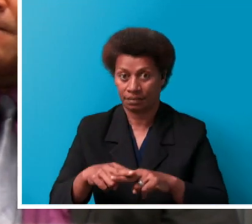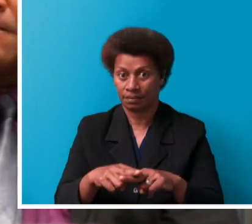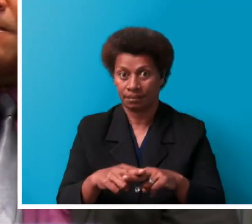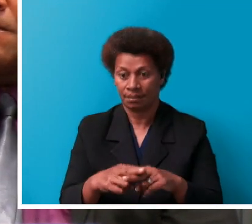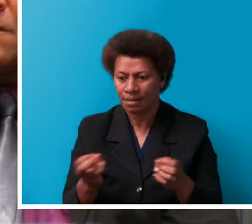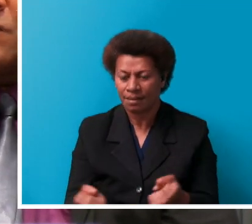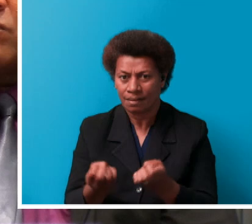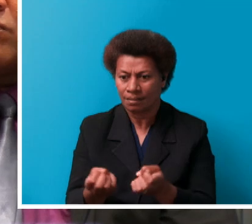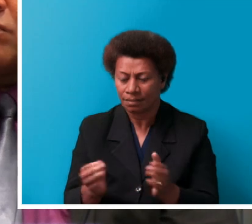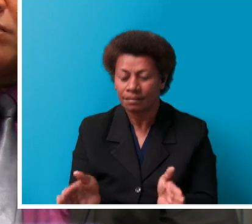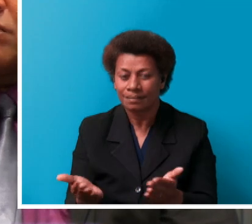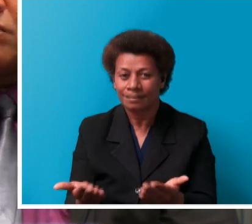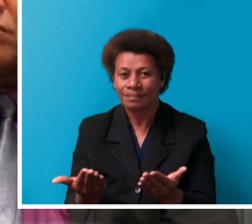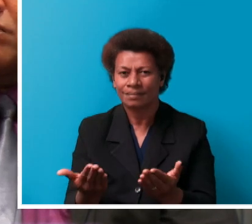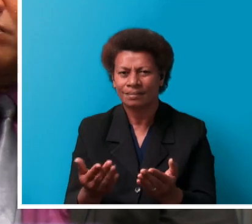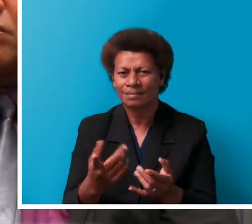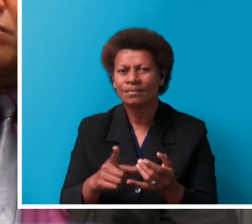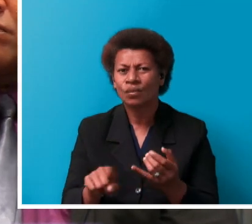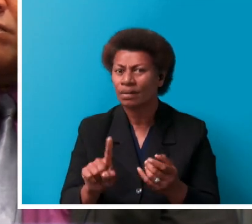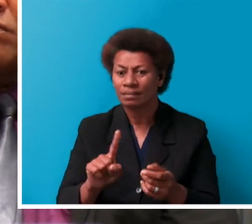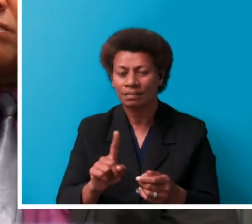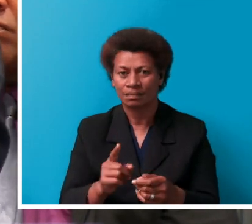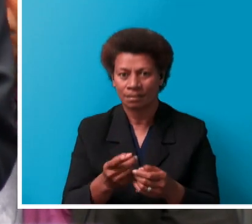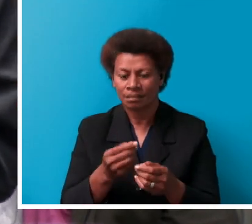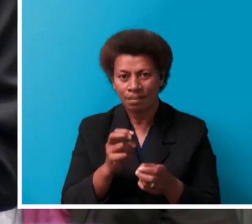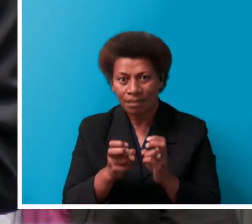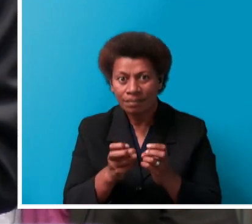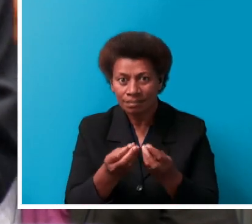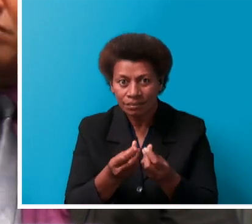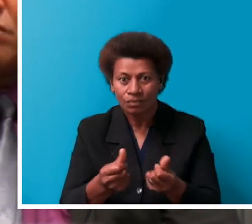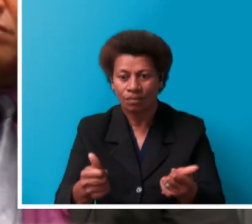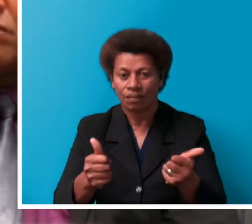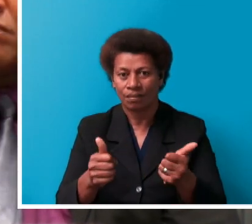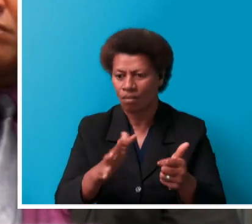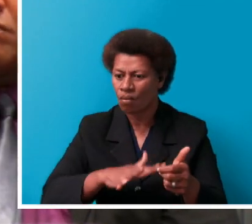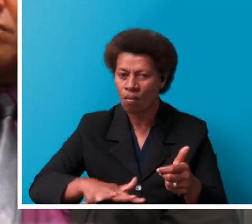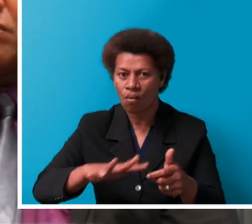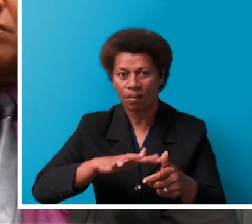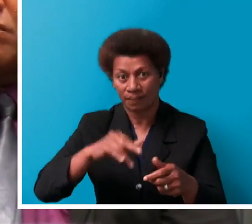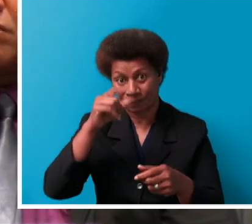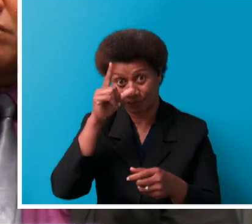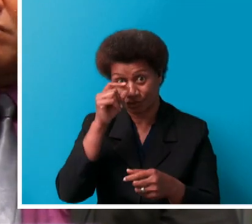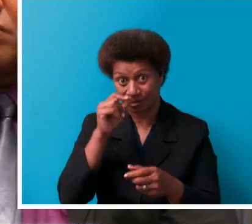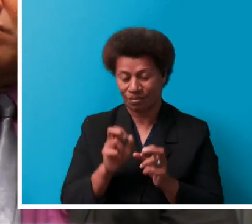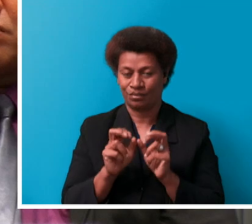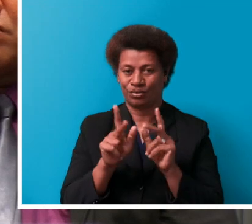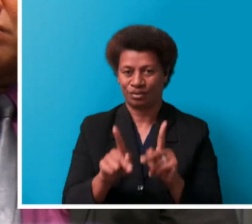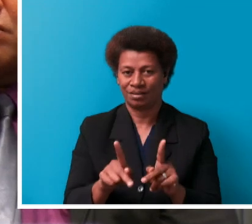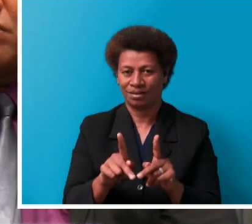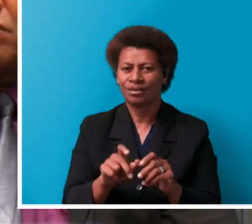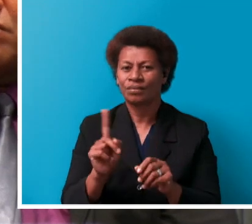agency, promotes resilience, and fosters an environment where every Fijian has the opportunity to